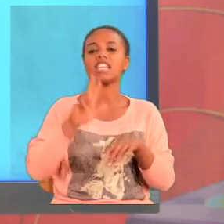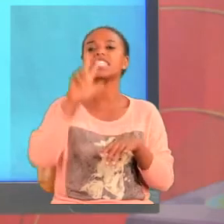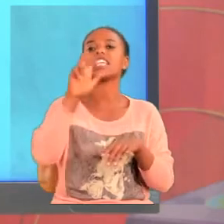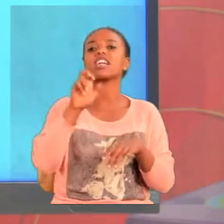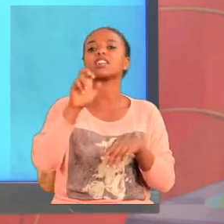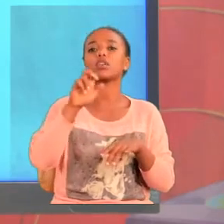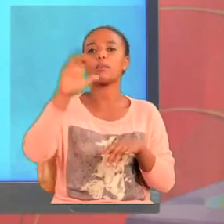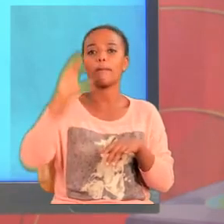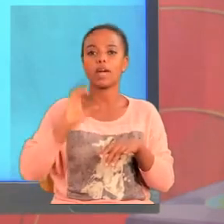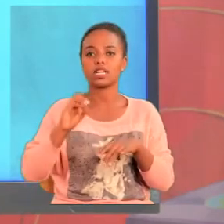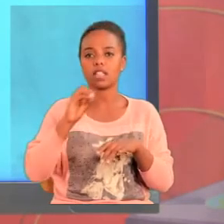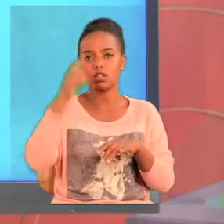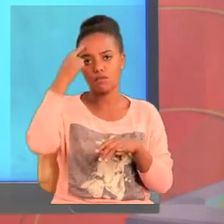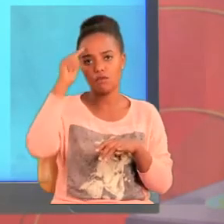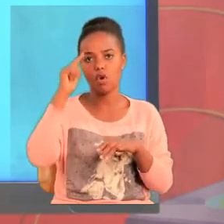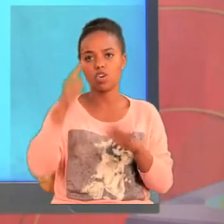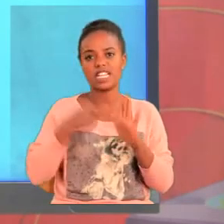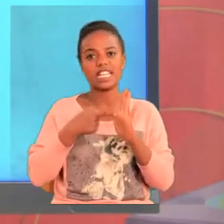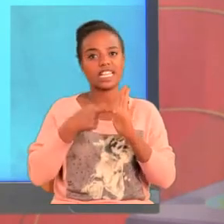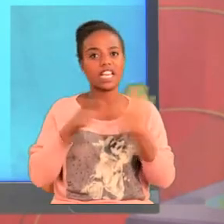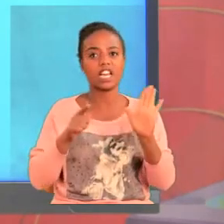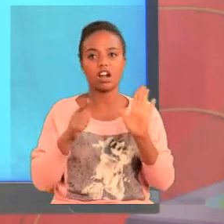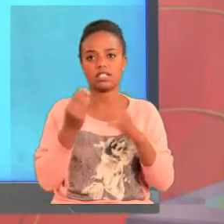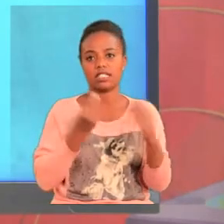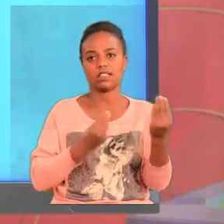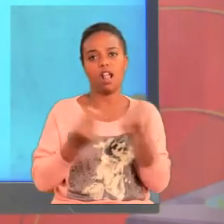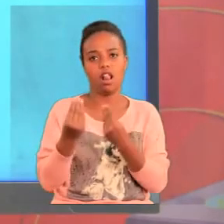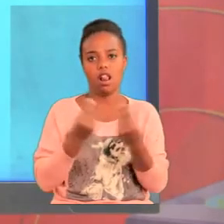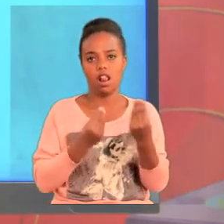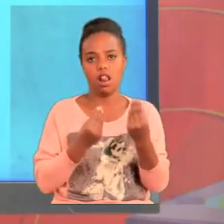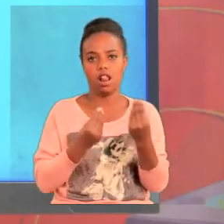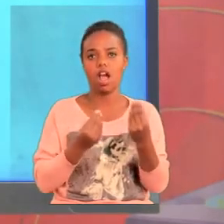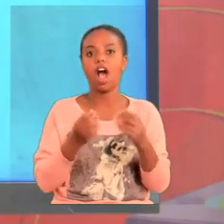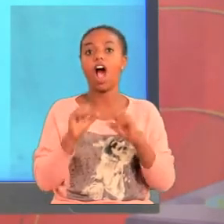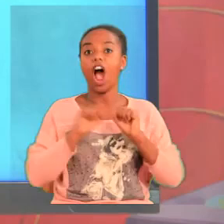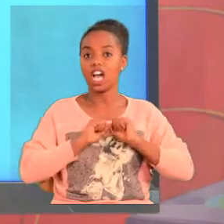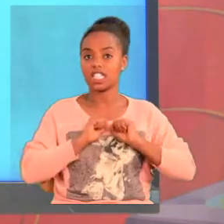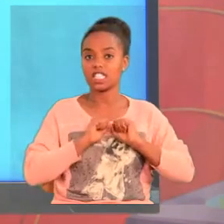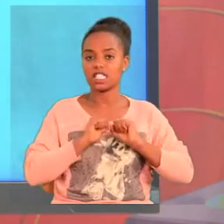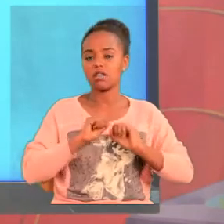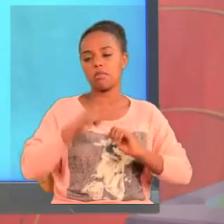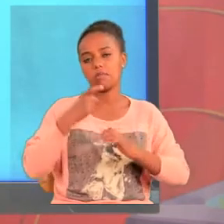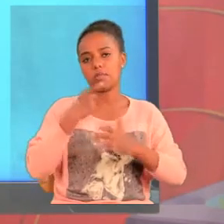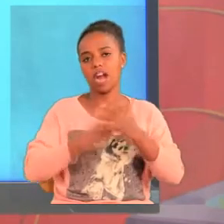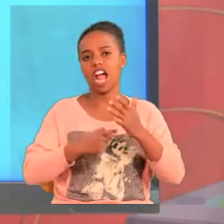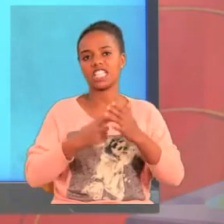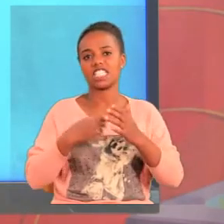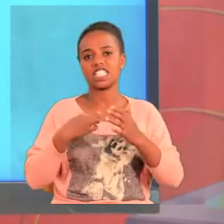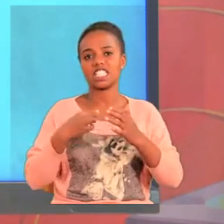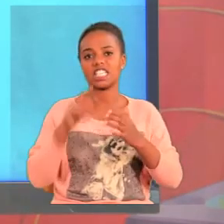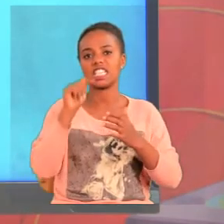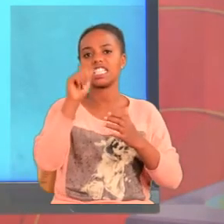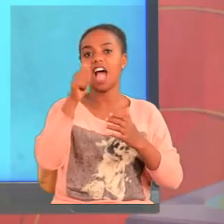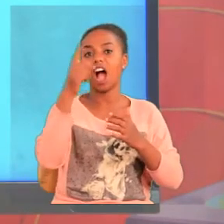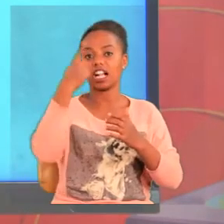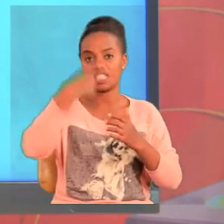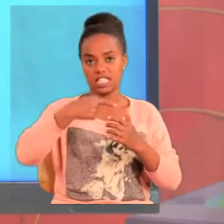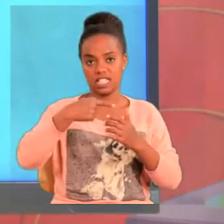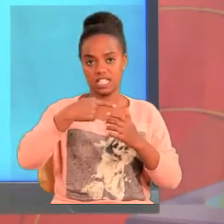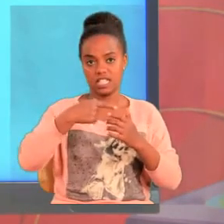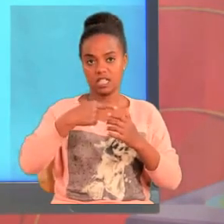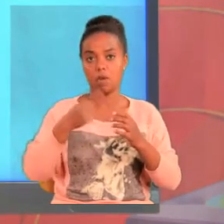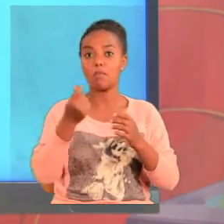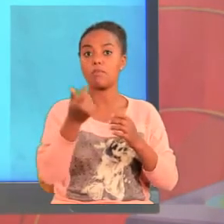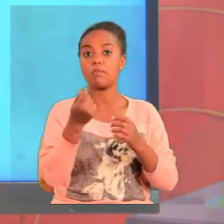30% for a clearance sale and has a price tag, that's the discounted price, a